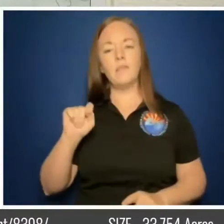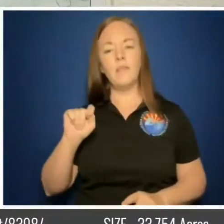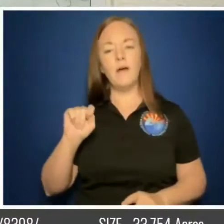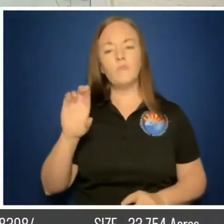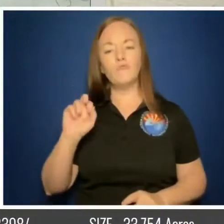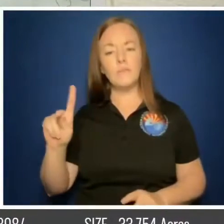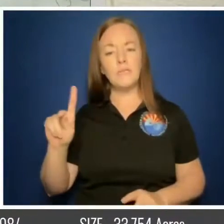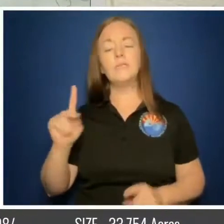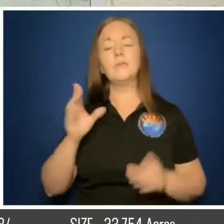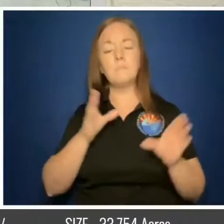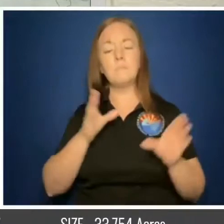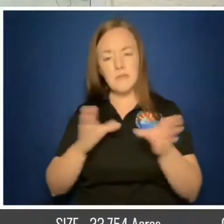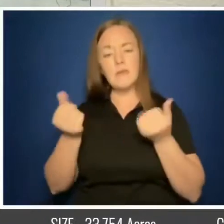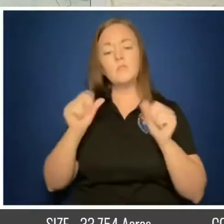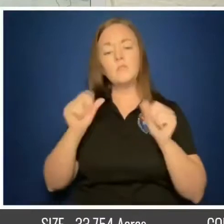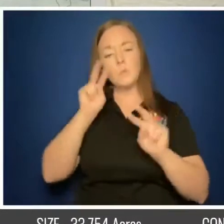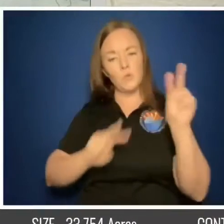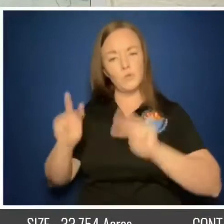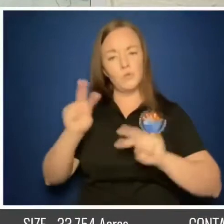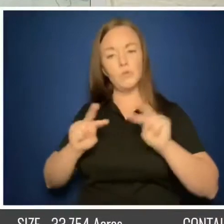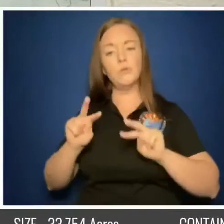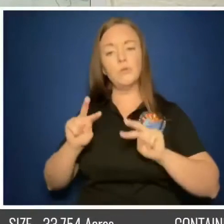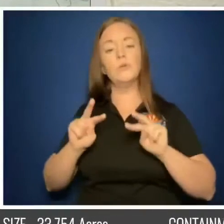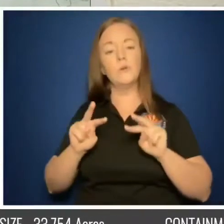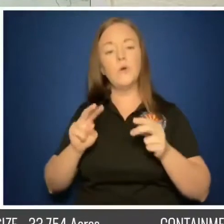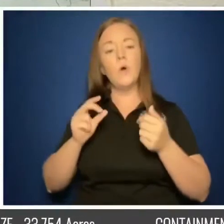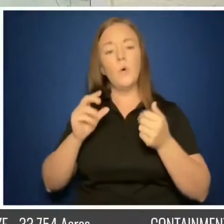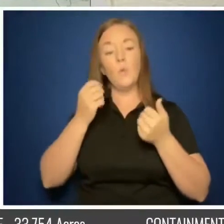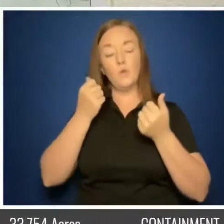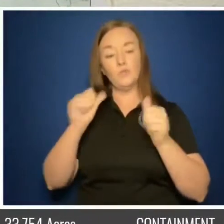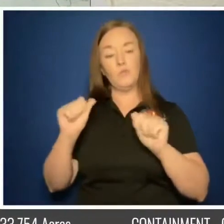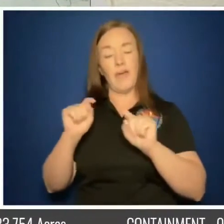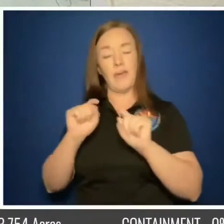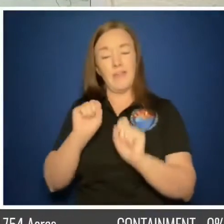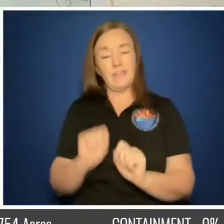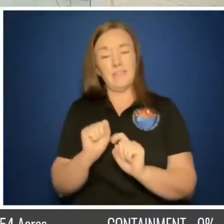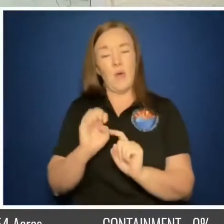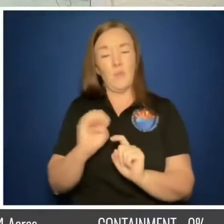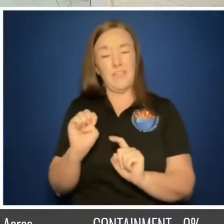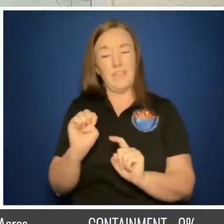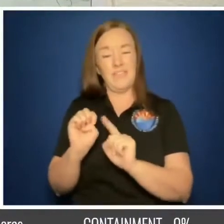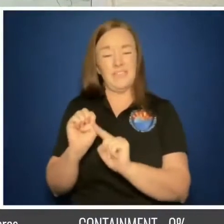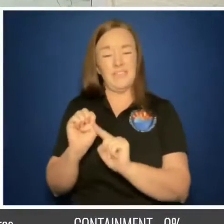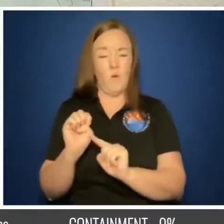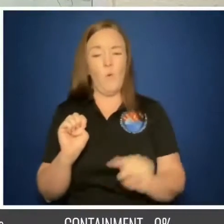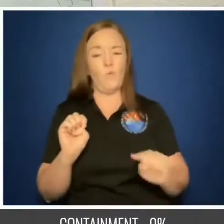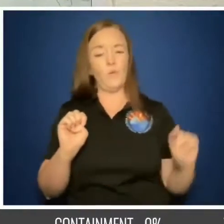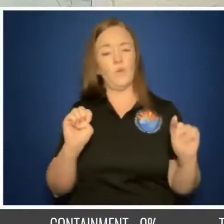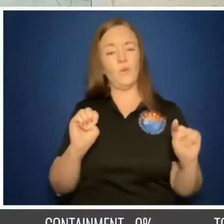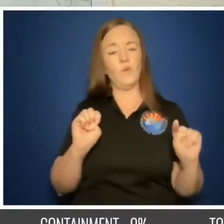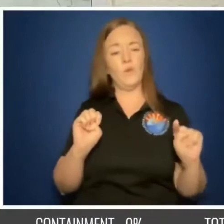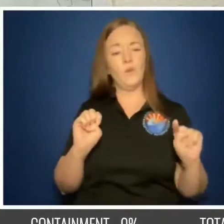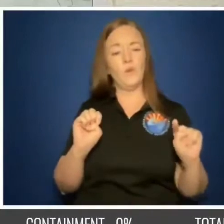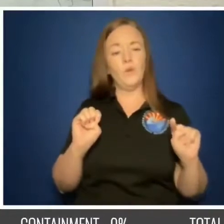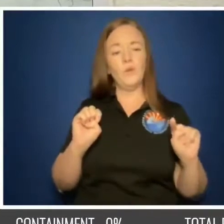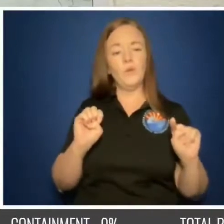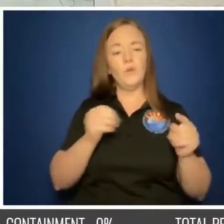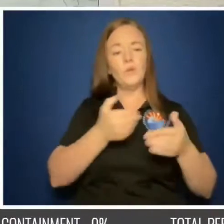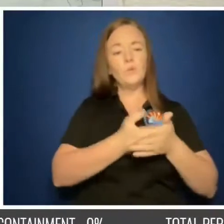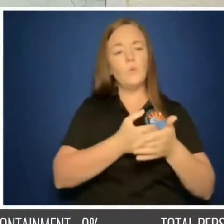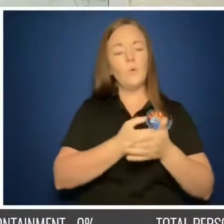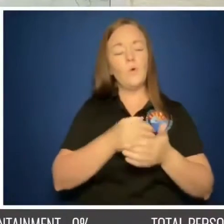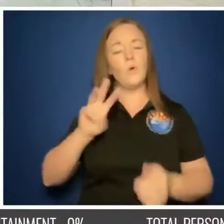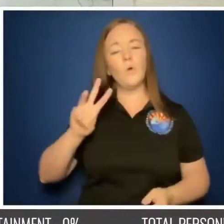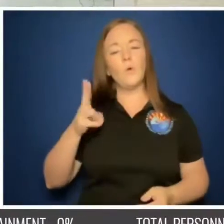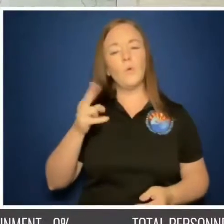Pilot Creek, we'll look at trying to come back around the southeast end of the fire back over towards the